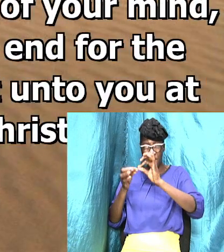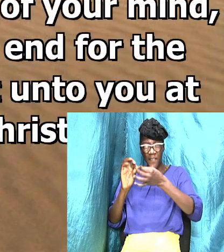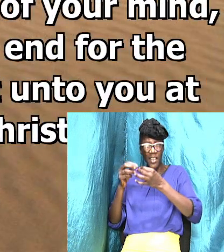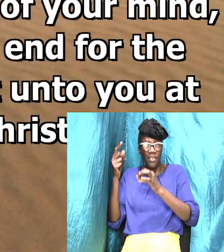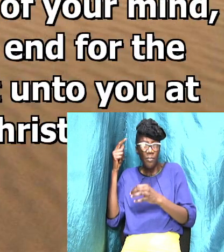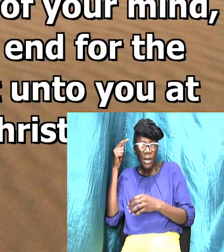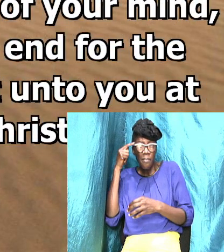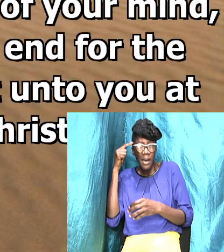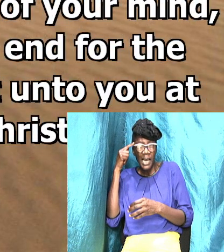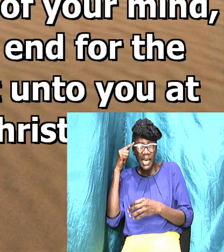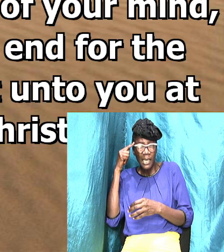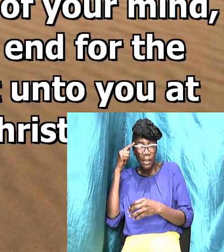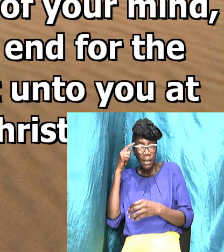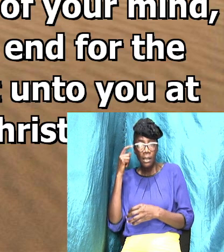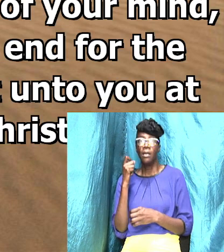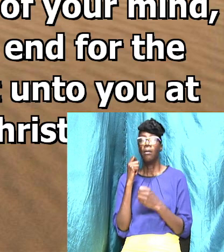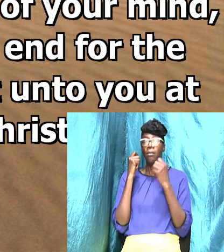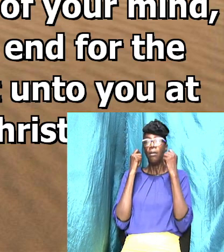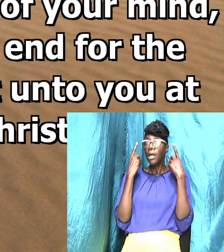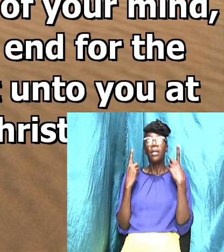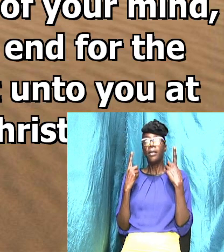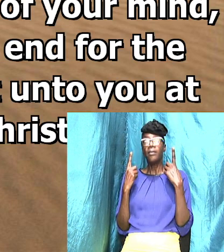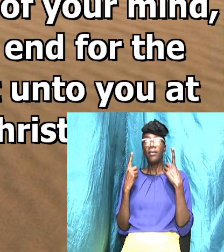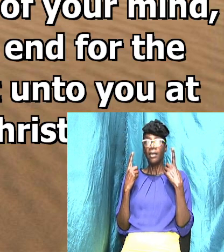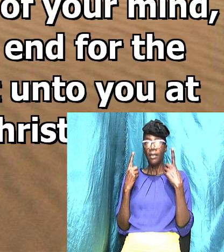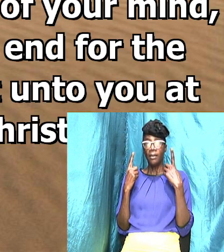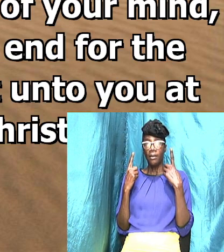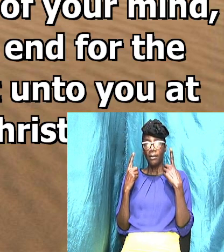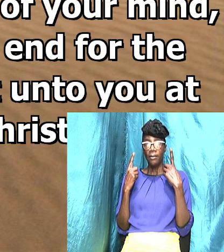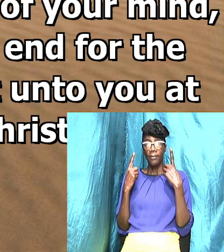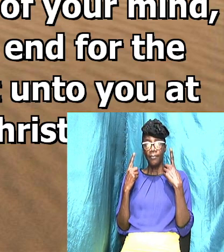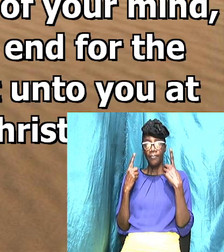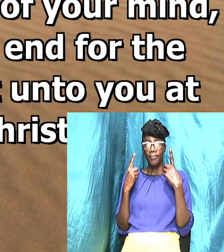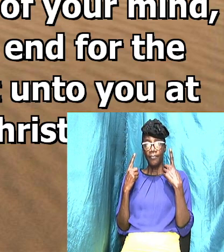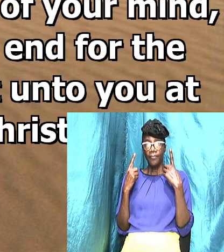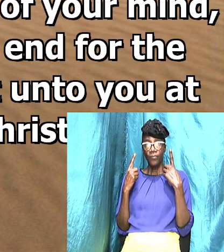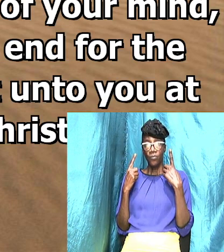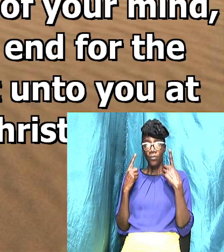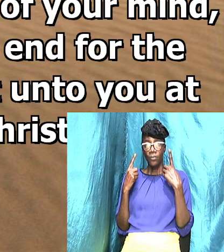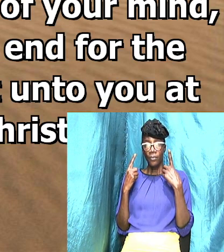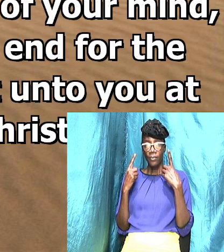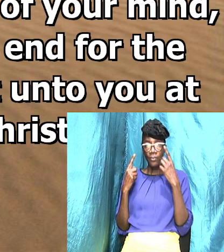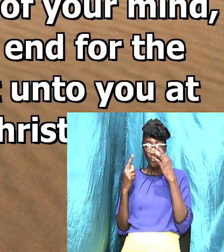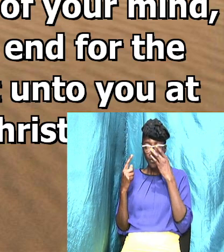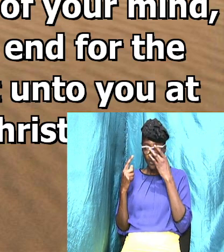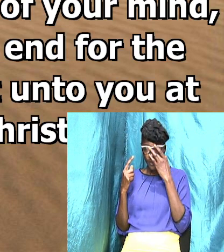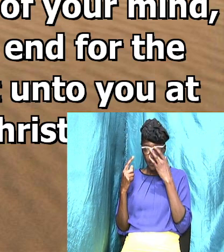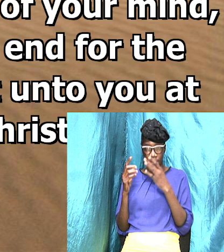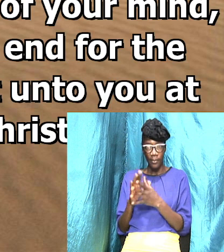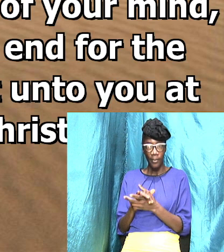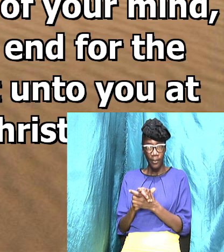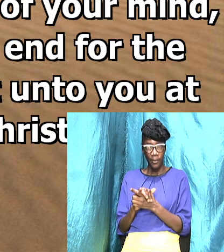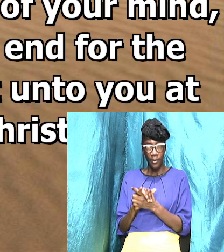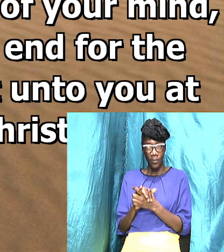So Peter tell us, you know, Mr. Look here, gird up the lines of your mind.